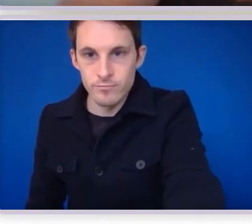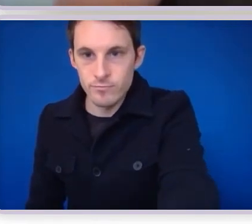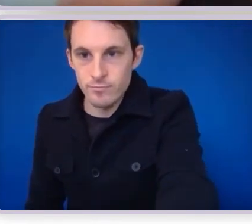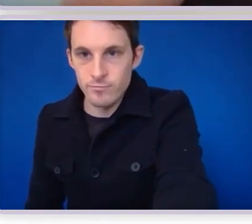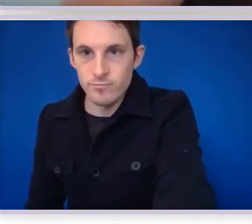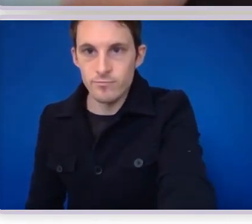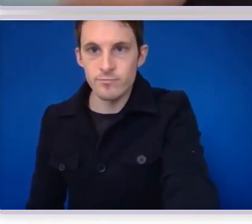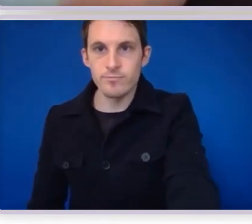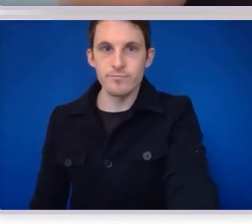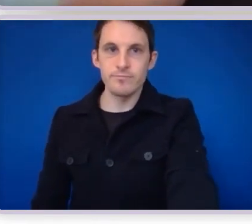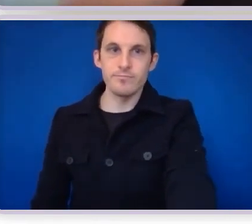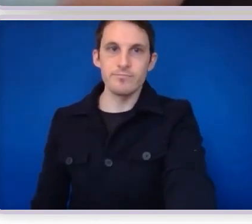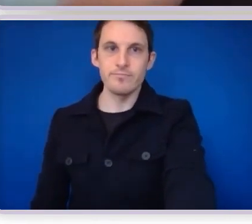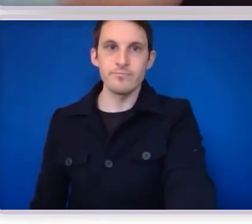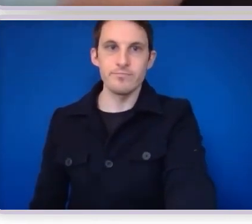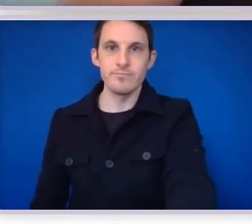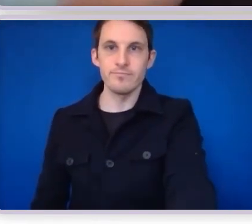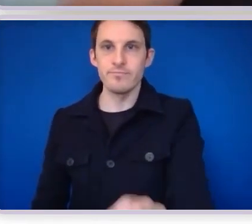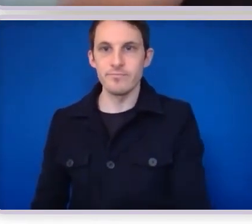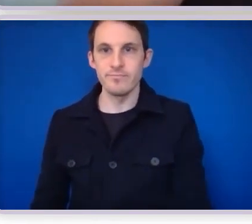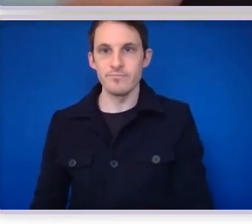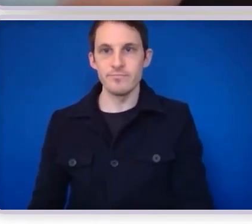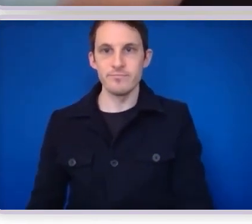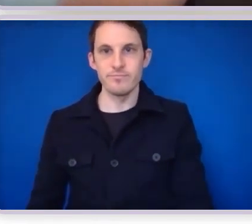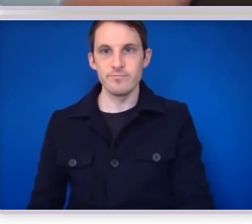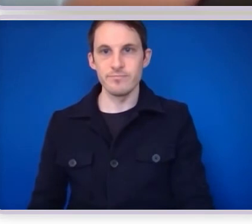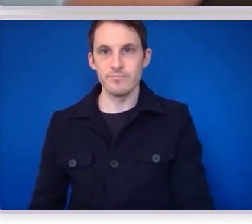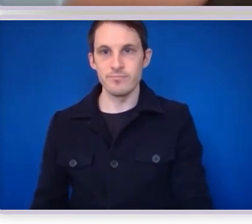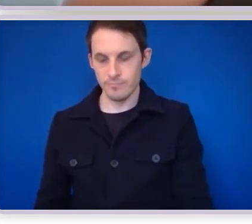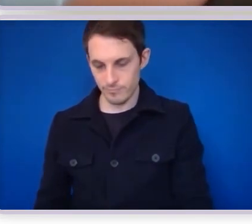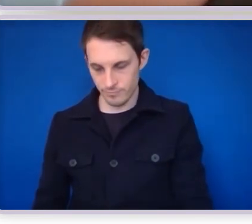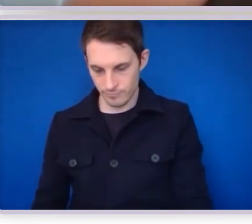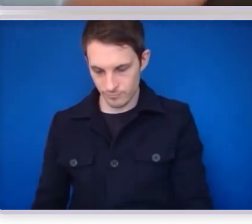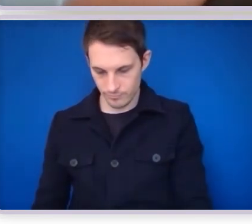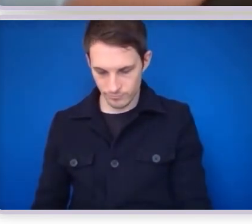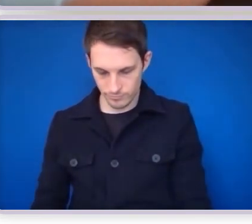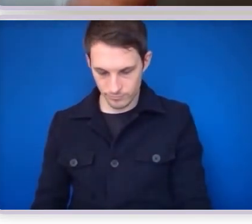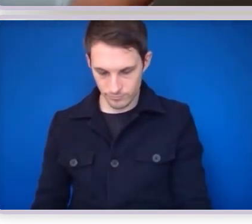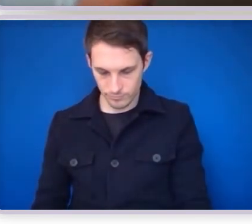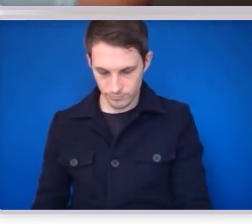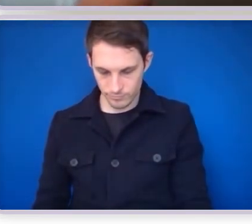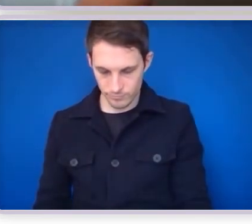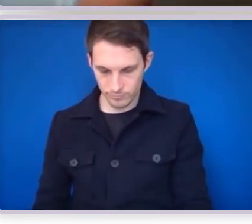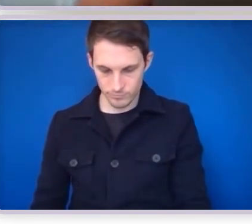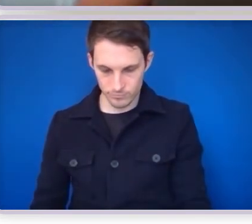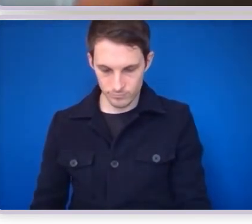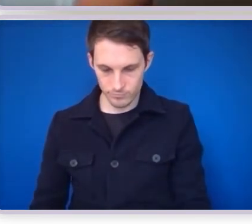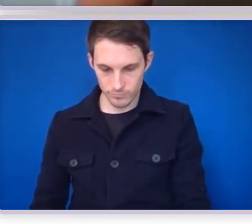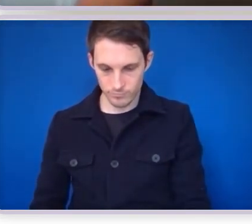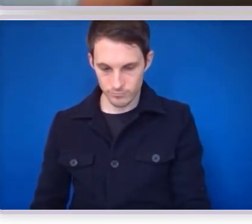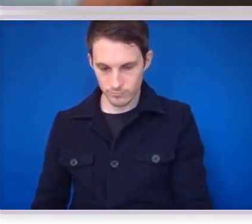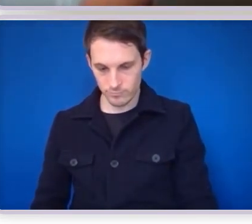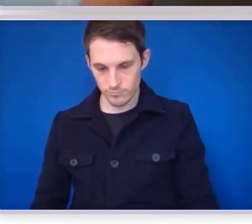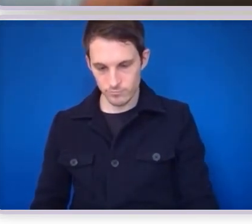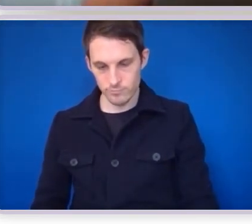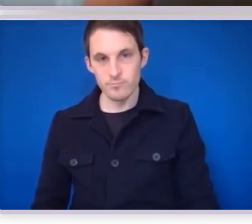have registered under this scheme? Oh no, so the banned list is for any disability worker, Okay.